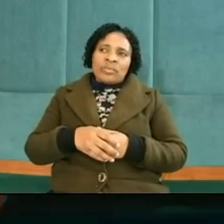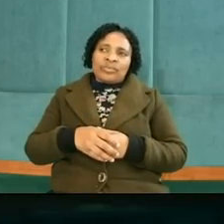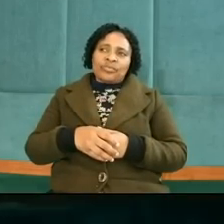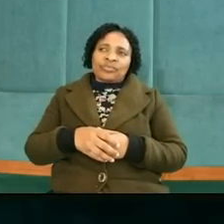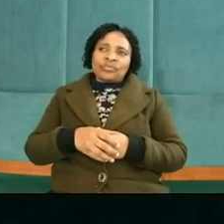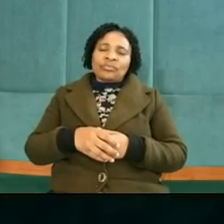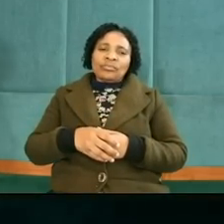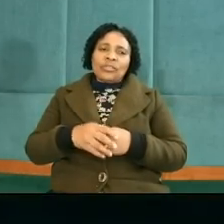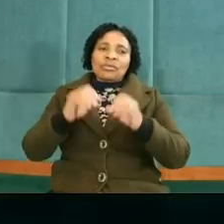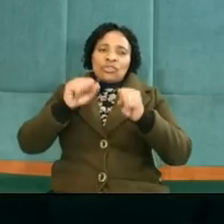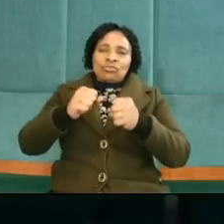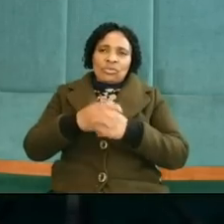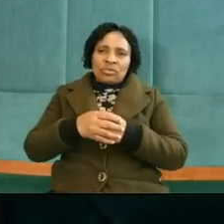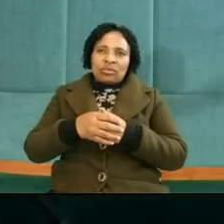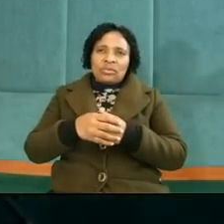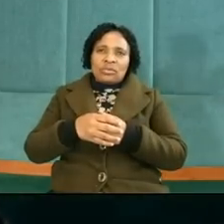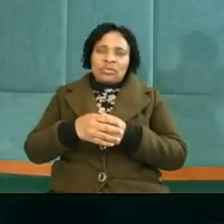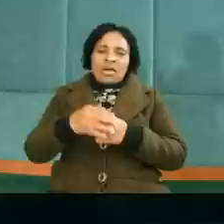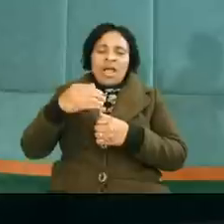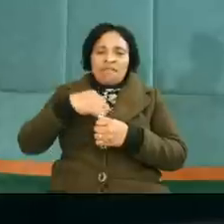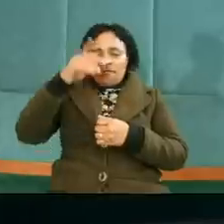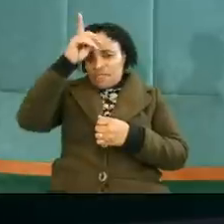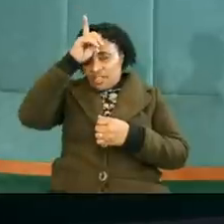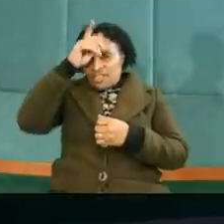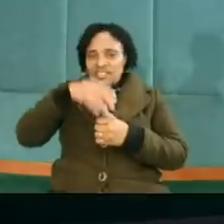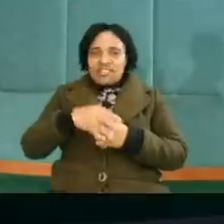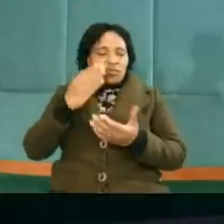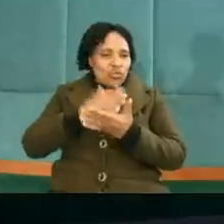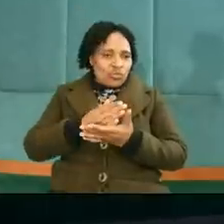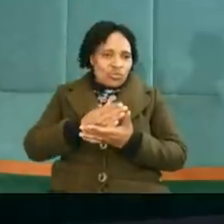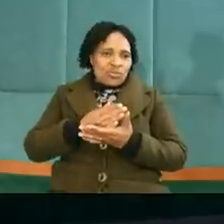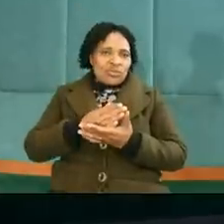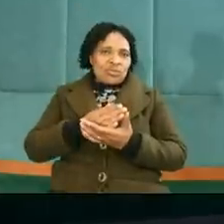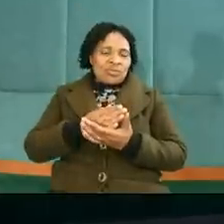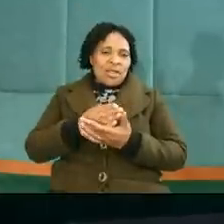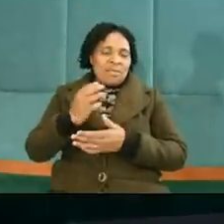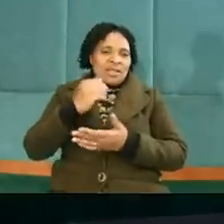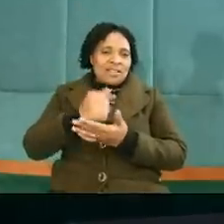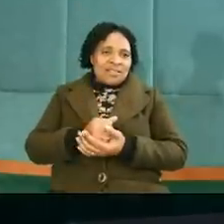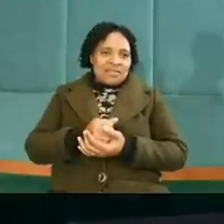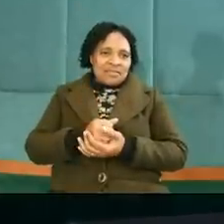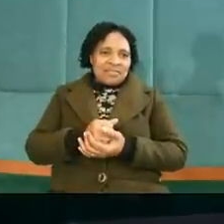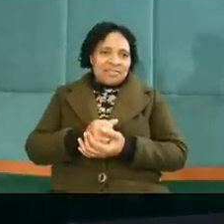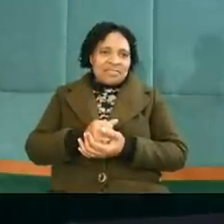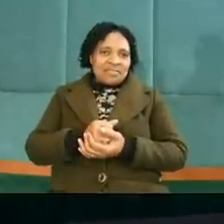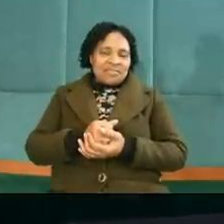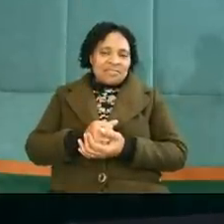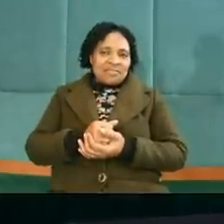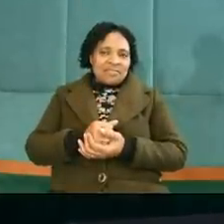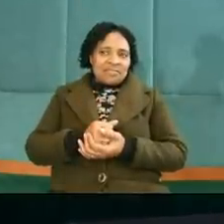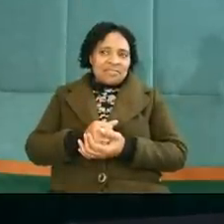I heard all of you have a village. Am I right? Amen?